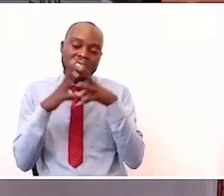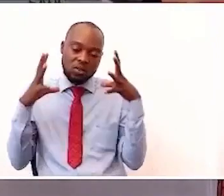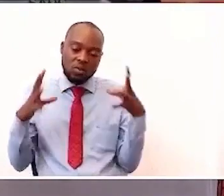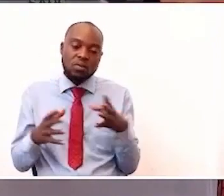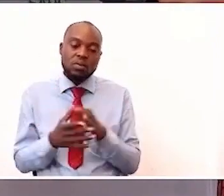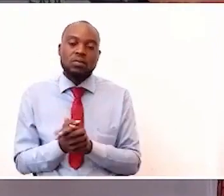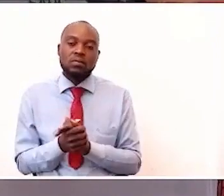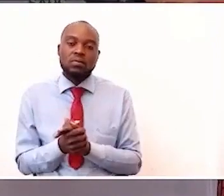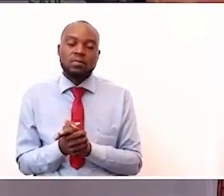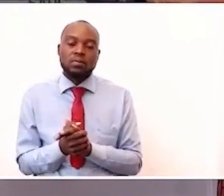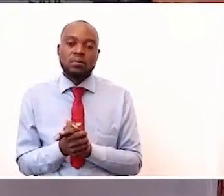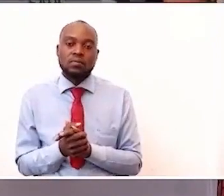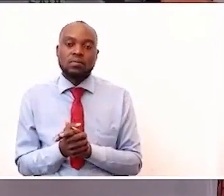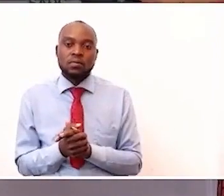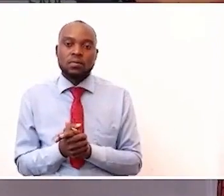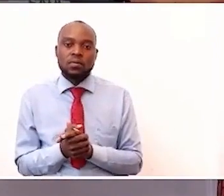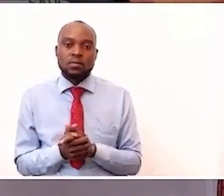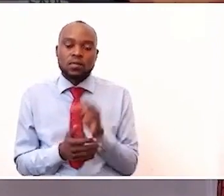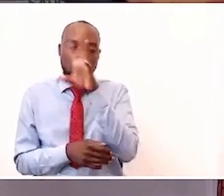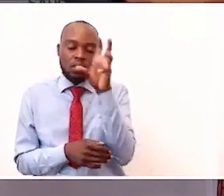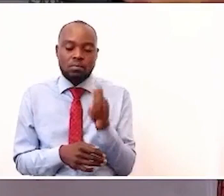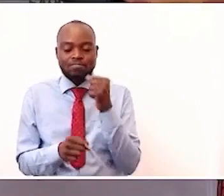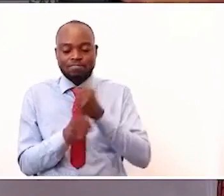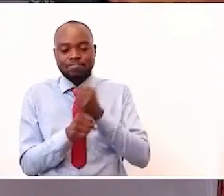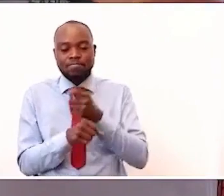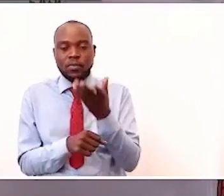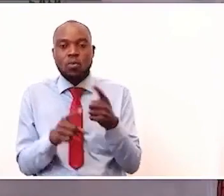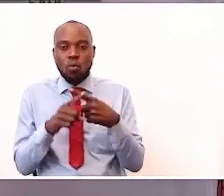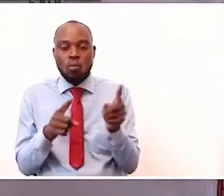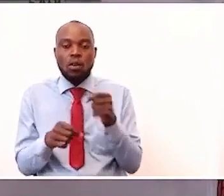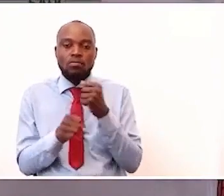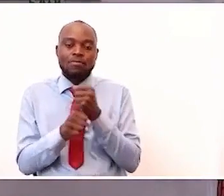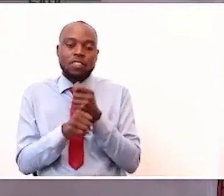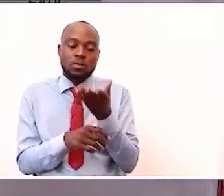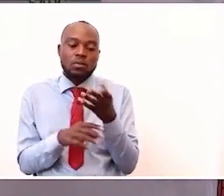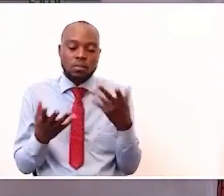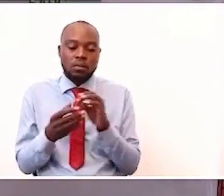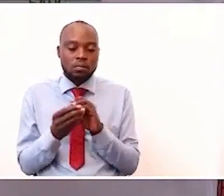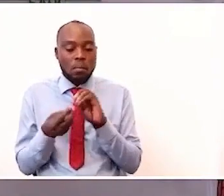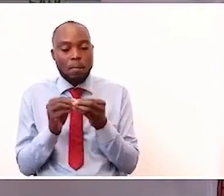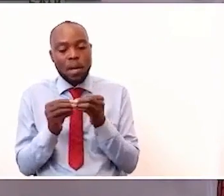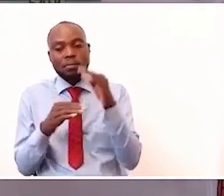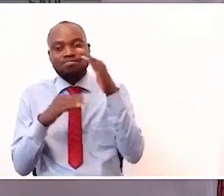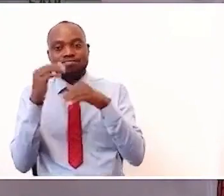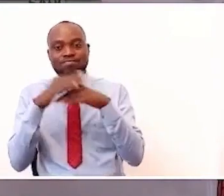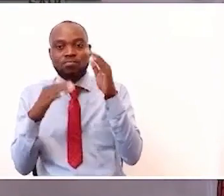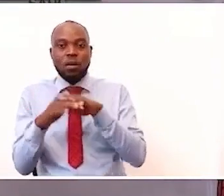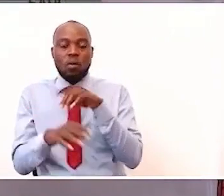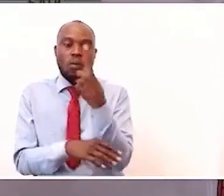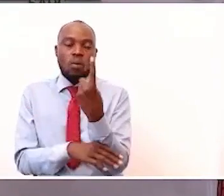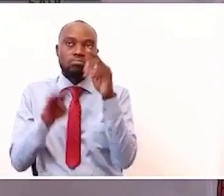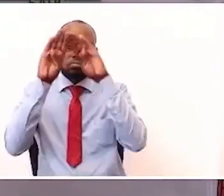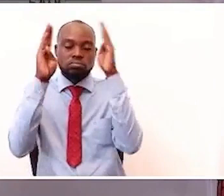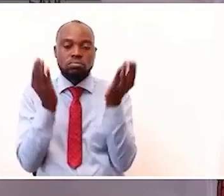the Abuja Treaty and the Lagos Plan of Action, that we're aiming at building one continent,